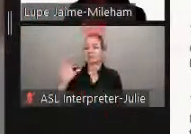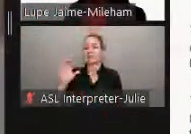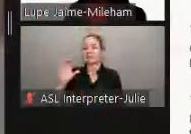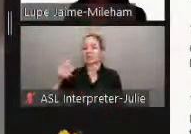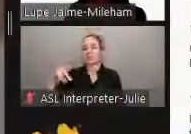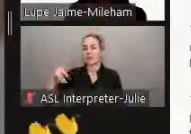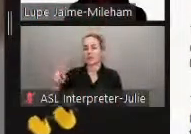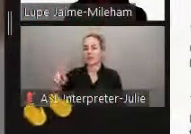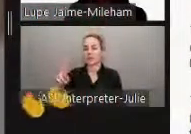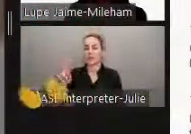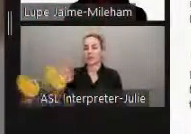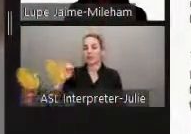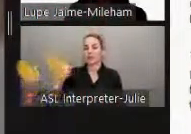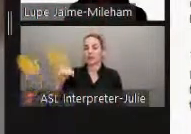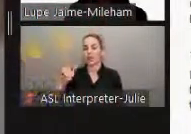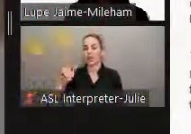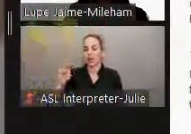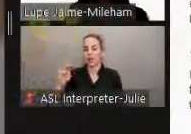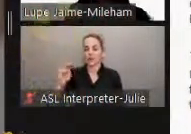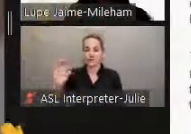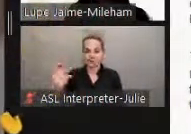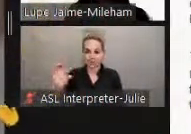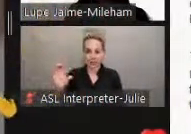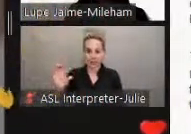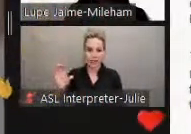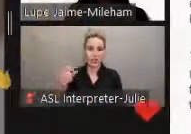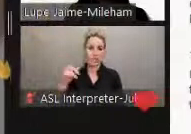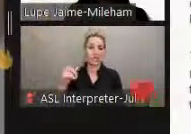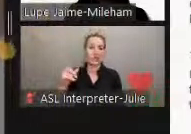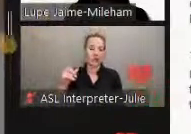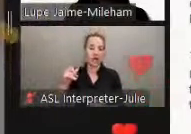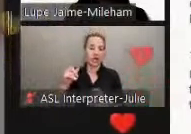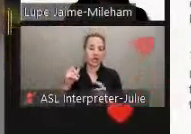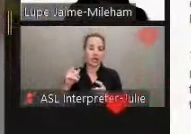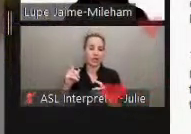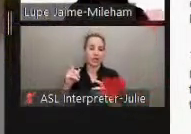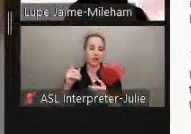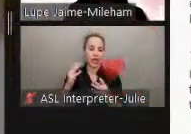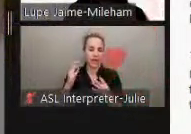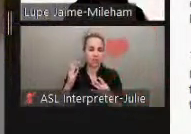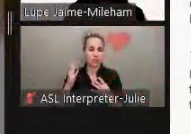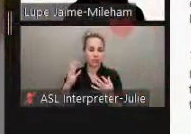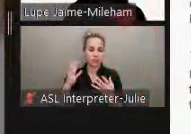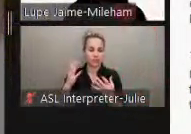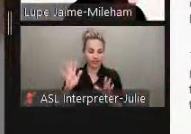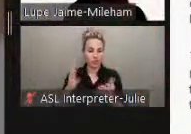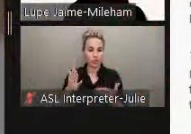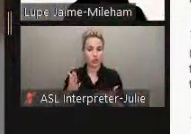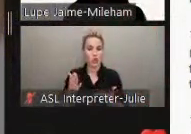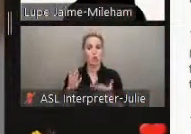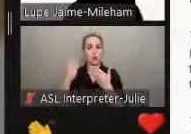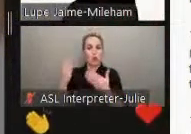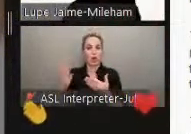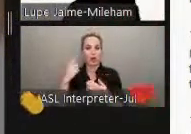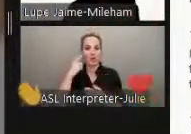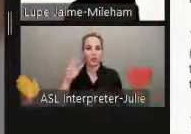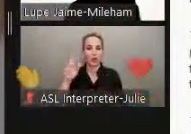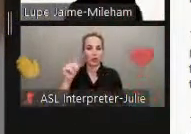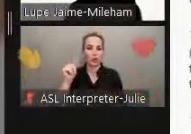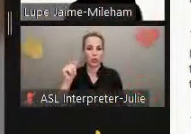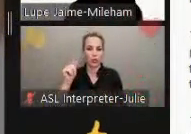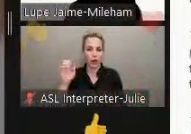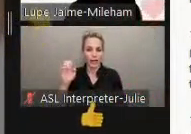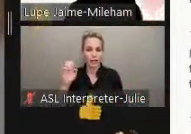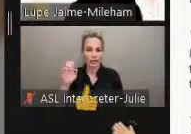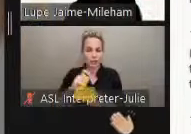CCPU's JLMC had given the recommendation for the rate reform, I'd like